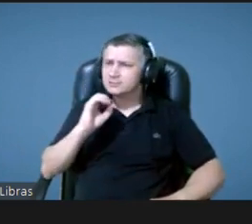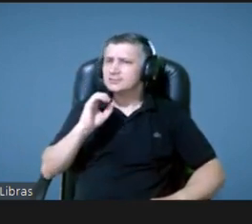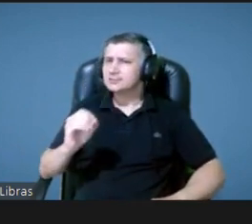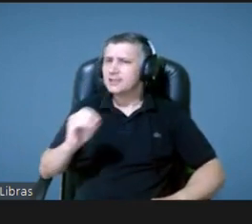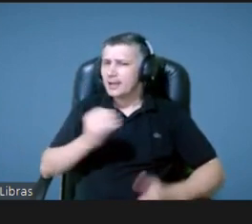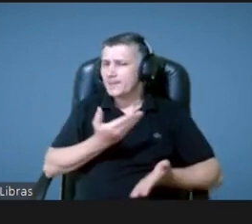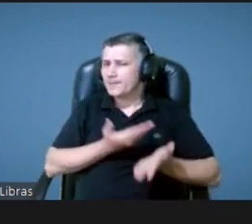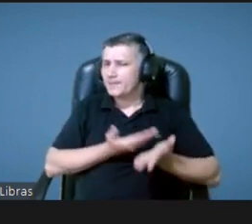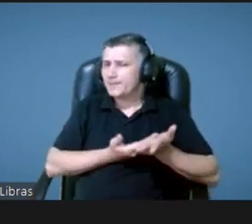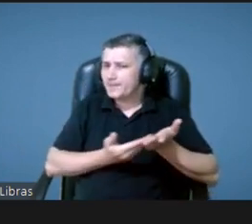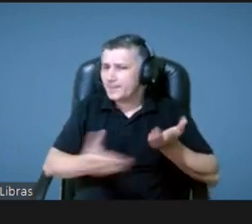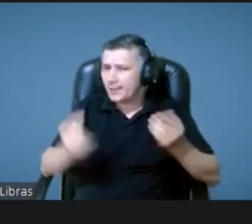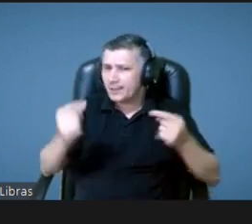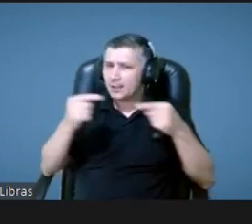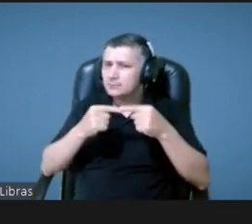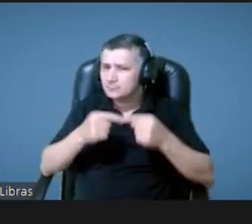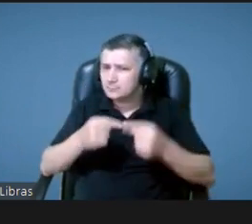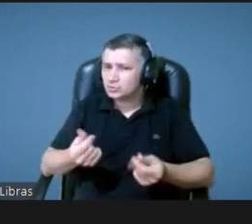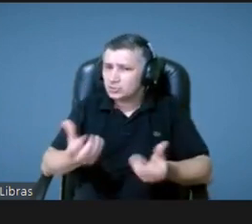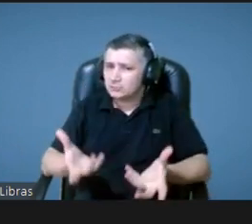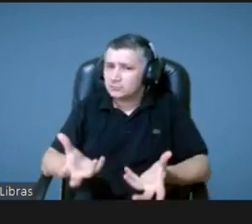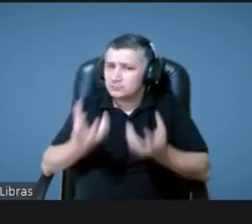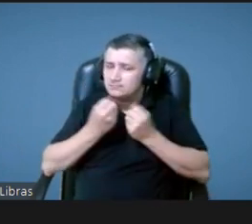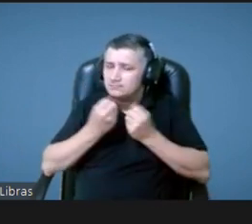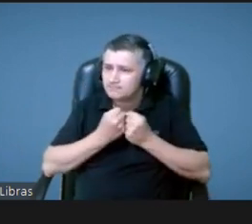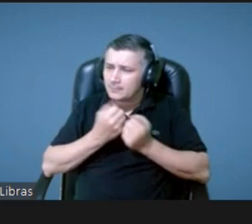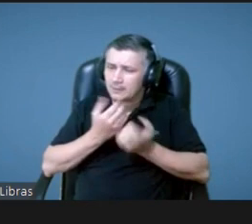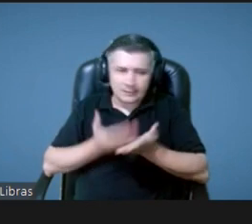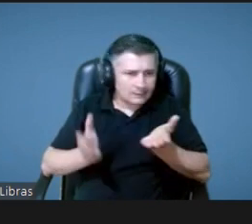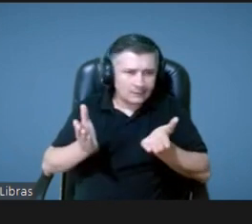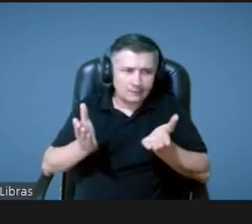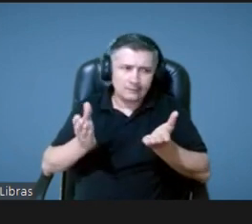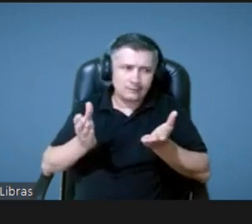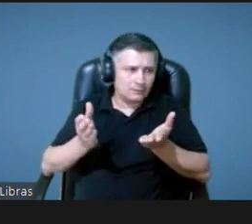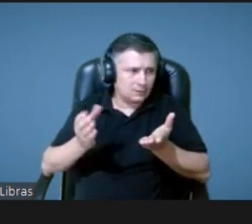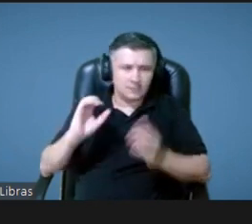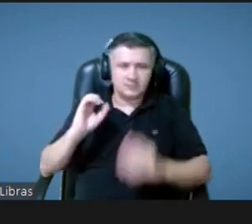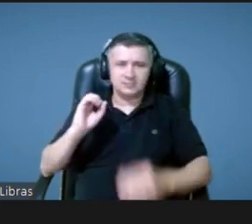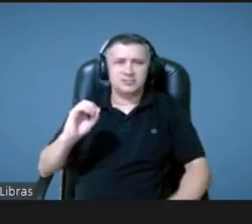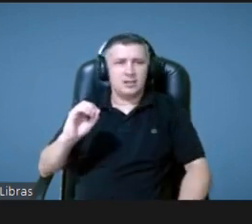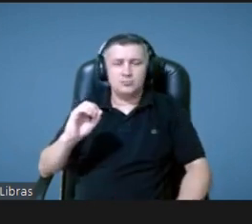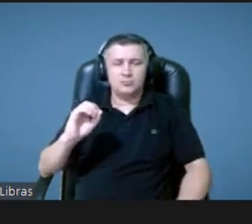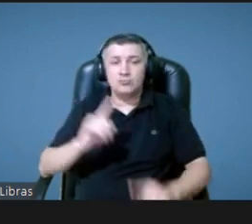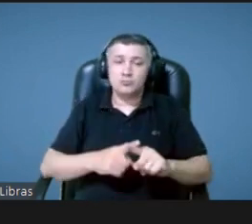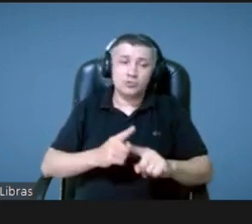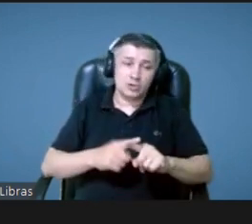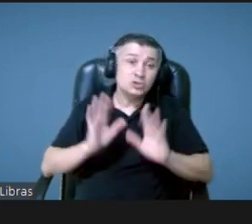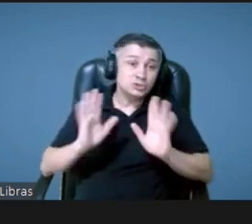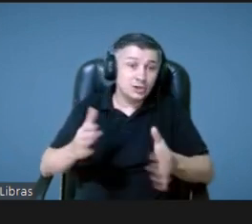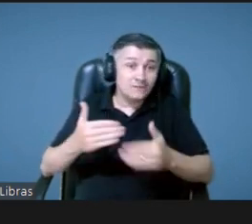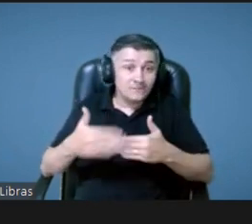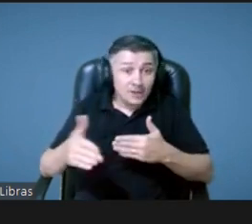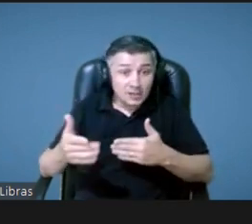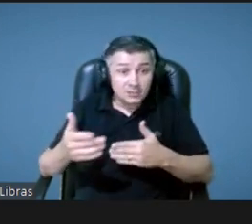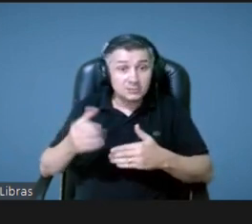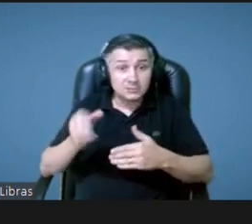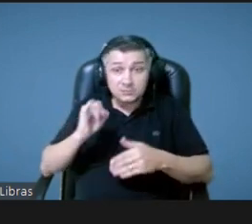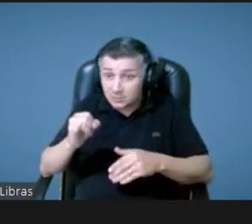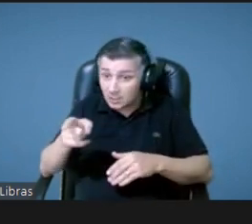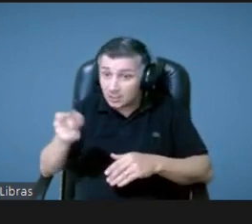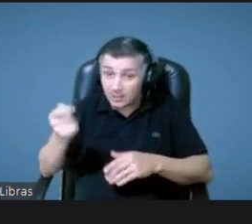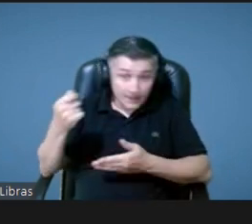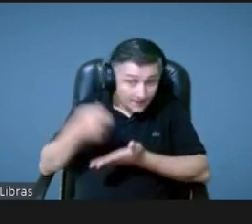There is historically a zero loss in terms of those receivables. And I say zero